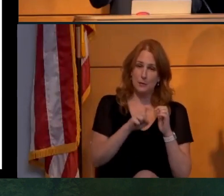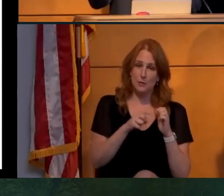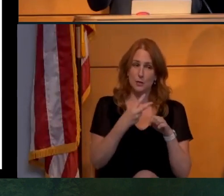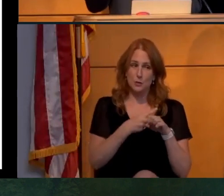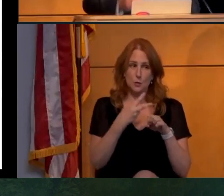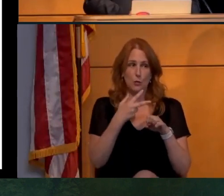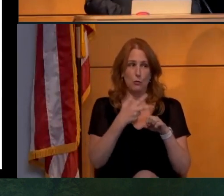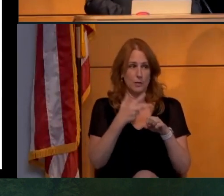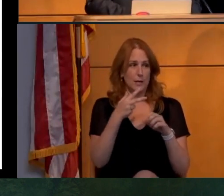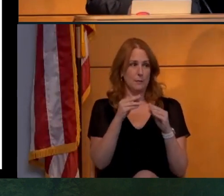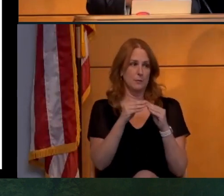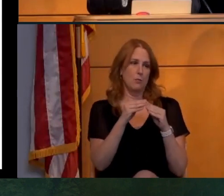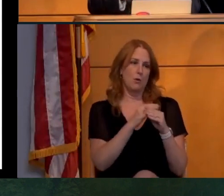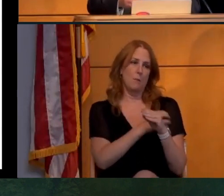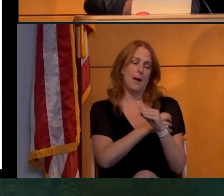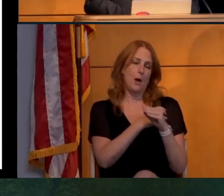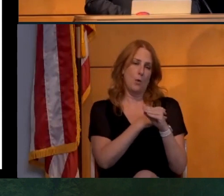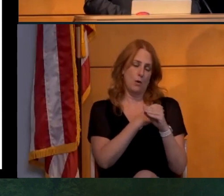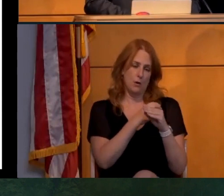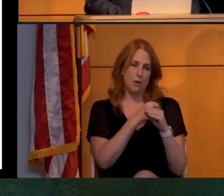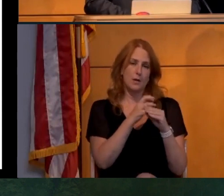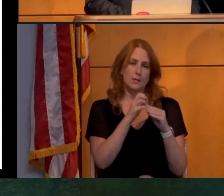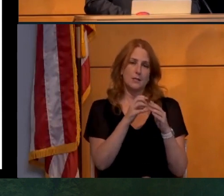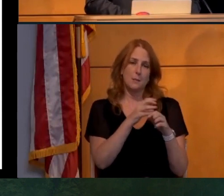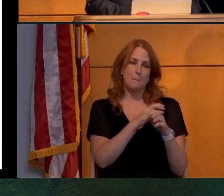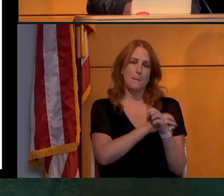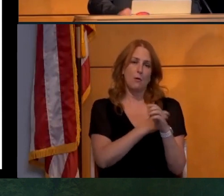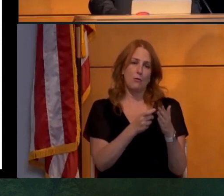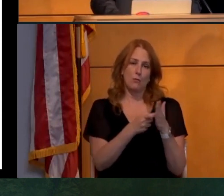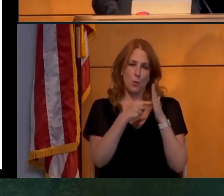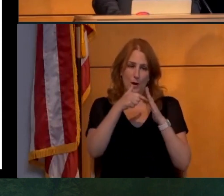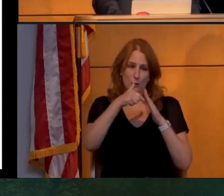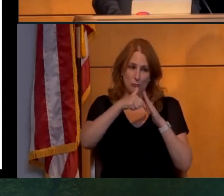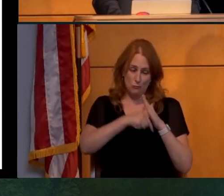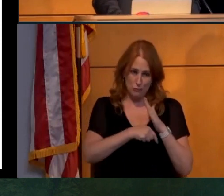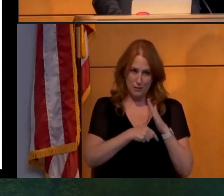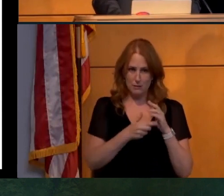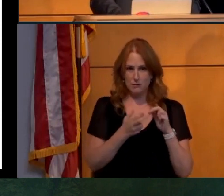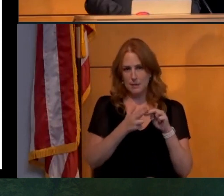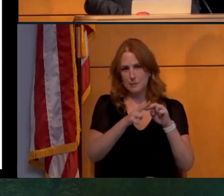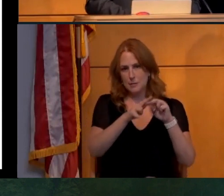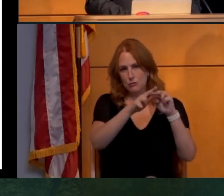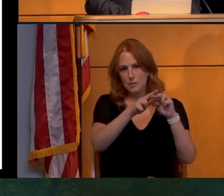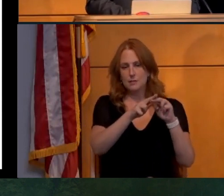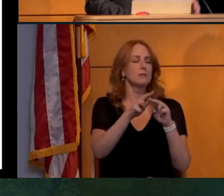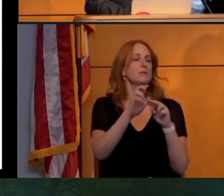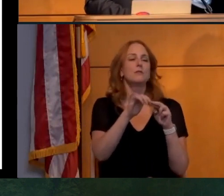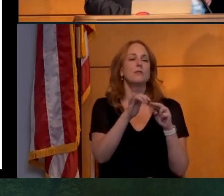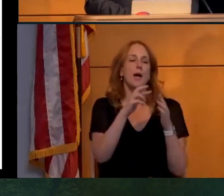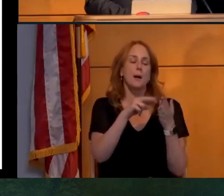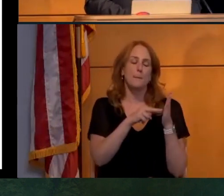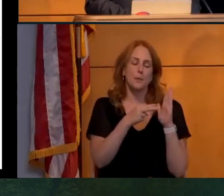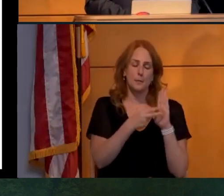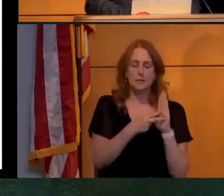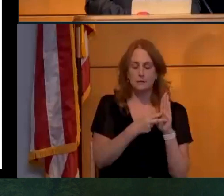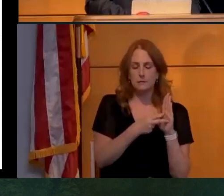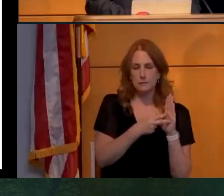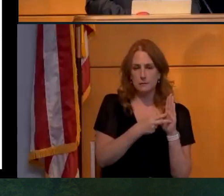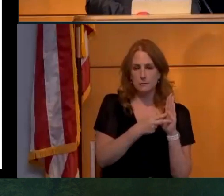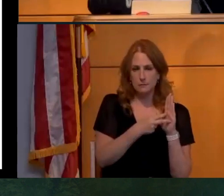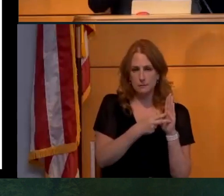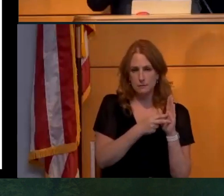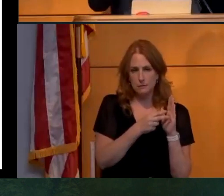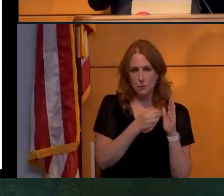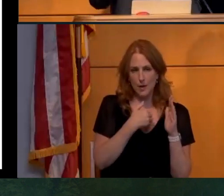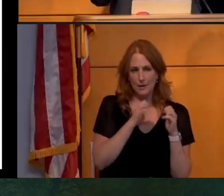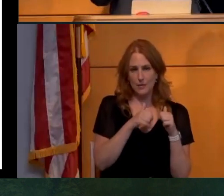the chips to the surface as the power required to drill. And for that purpose, we do byte sampling approach. In this particular